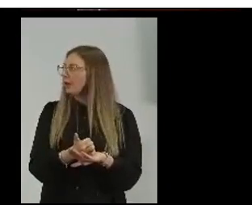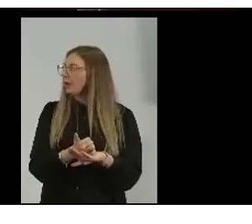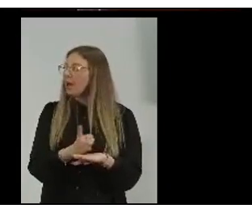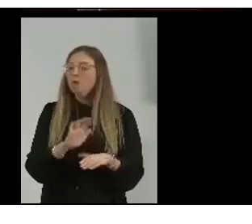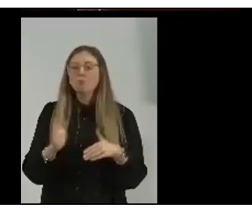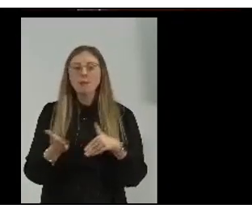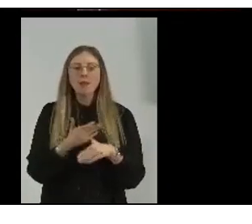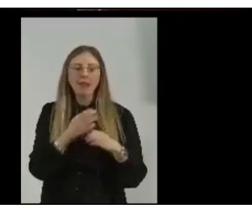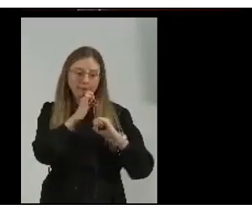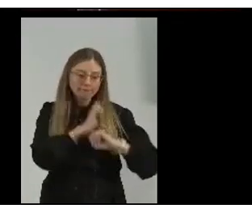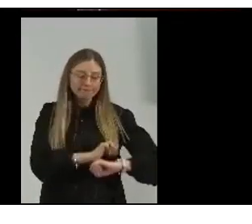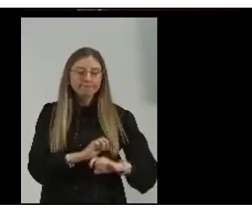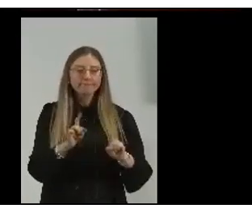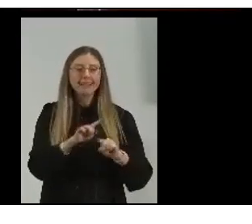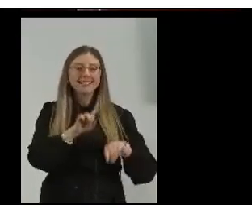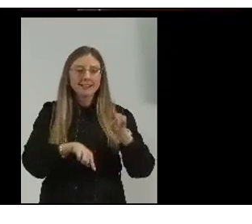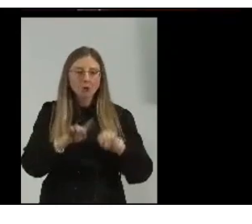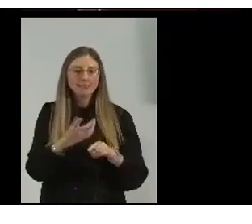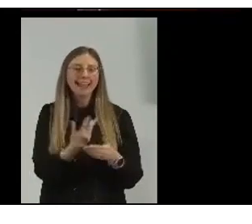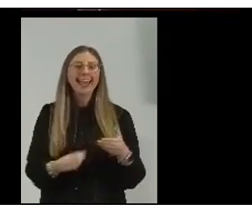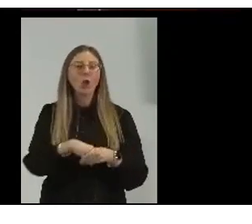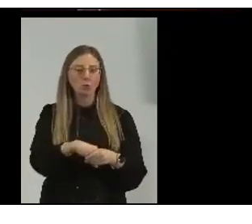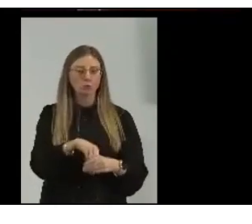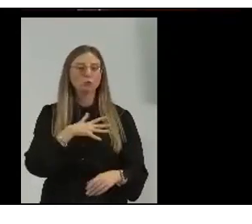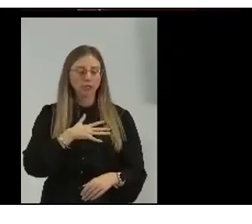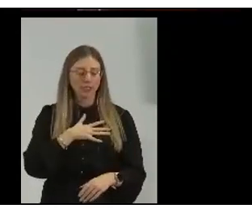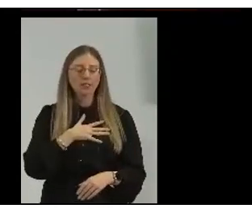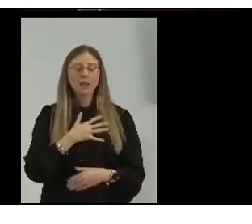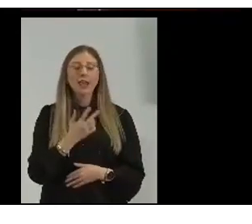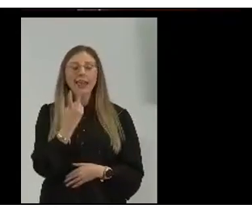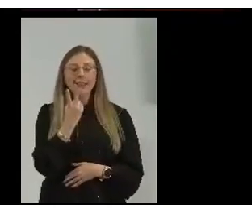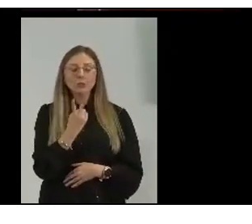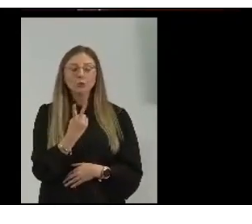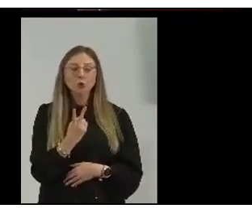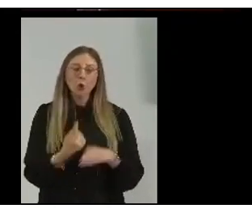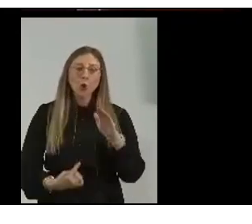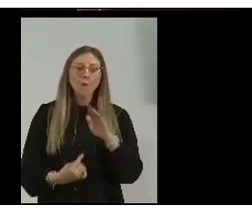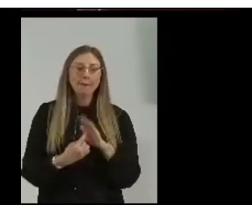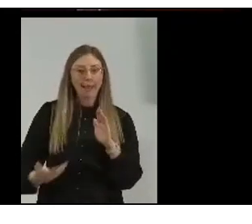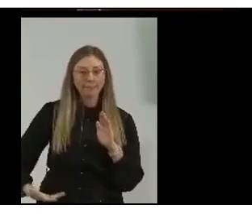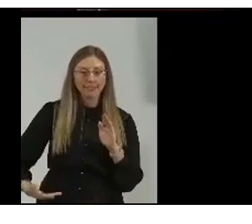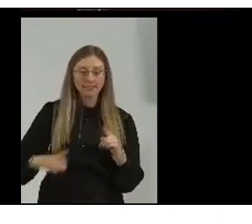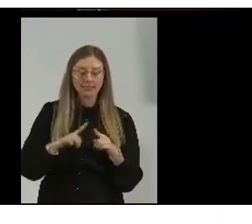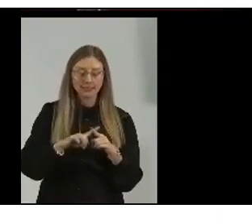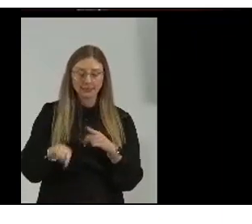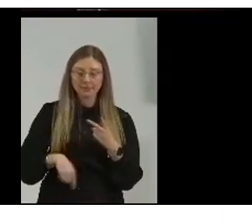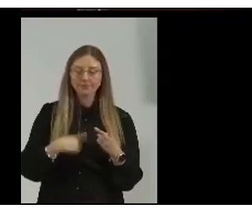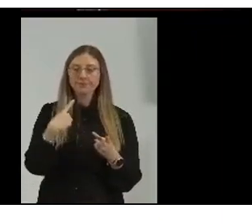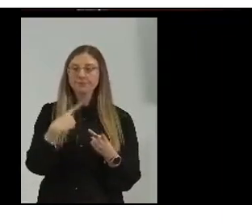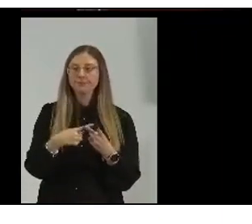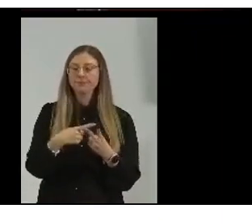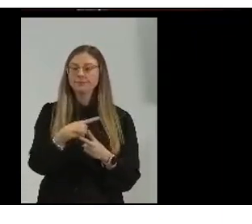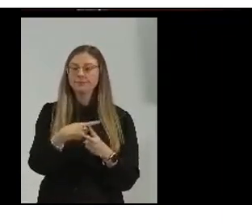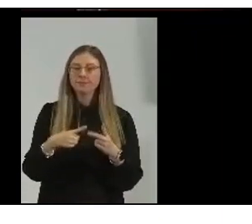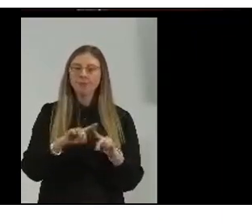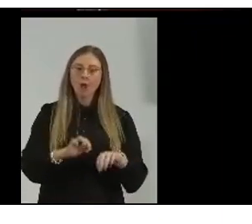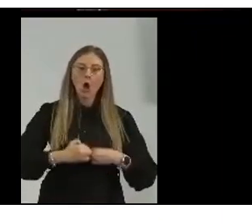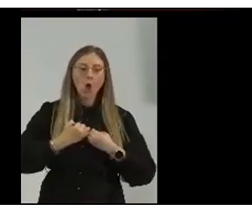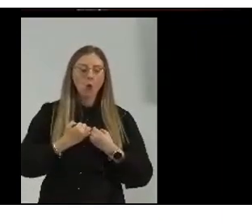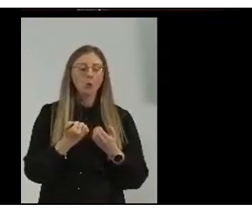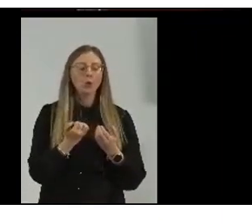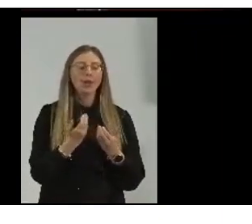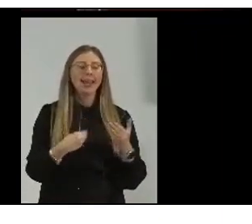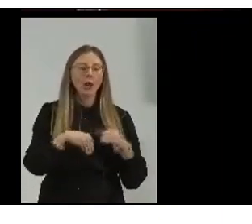primarily committed in diversity and inclusion. We have two main businesses. One is we have got own inclusive